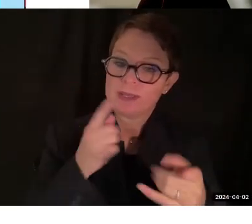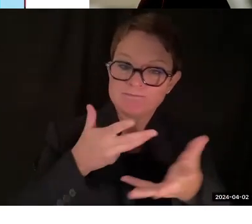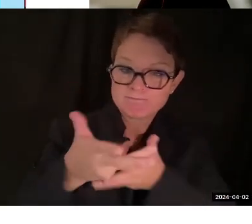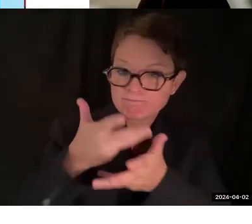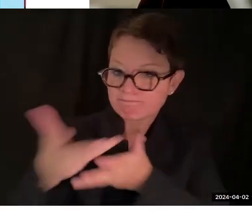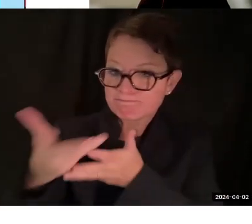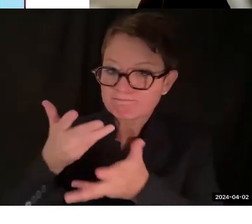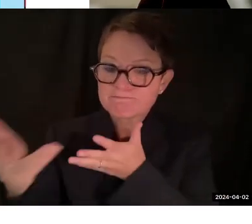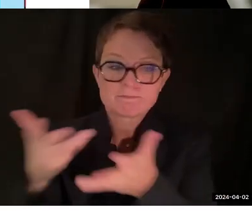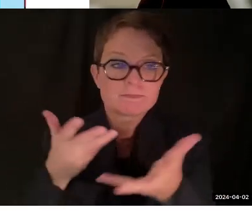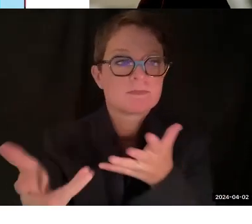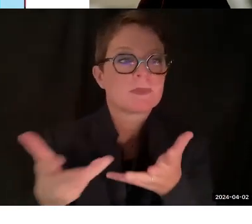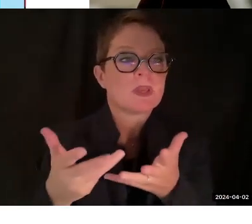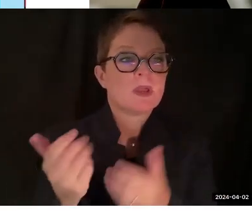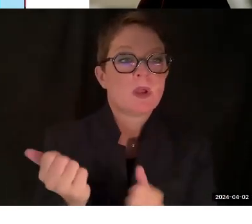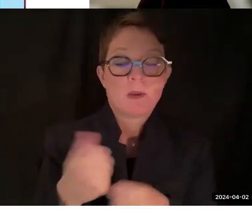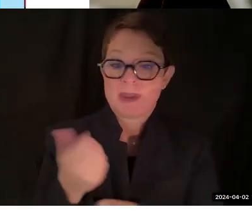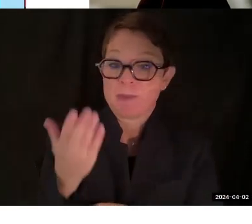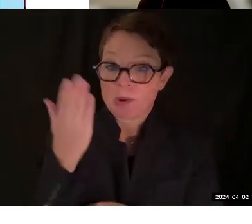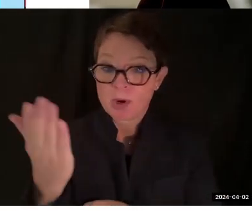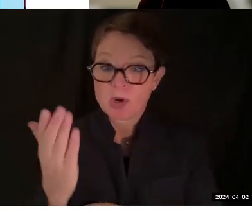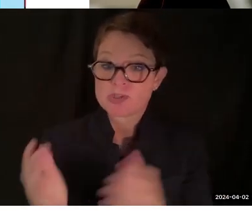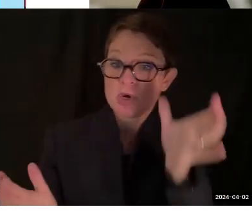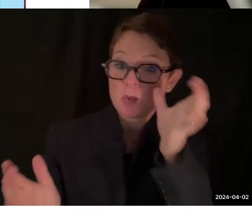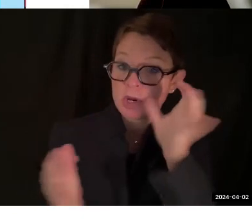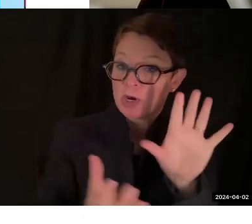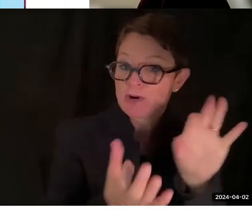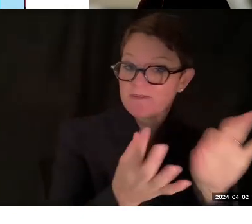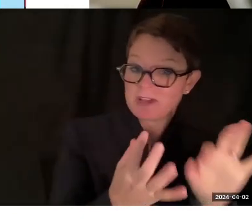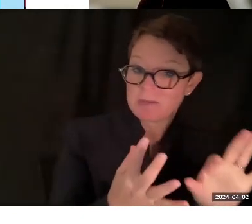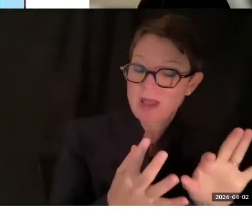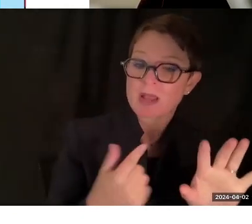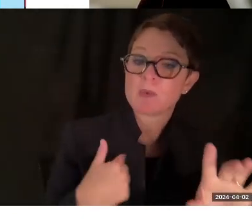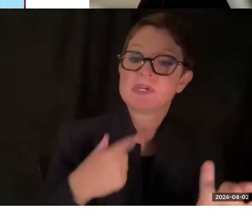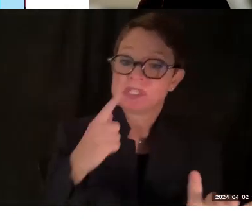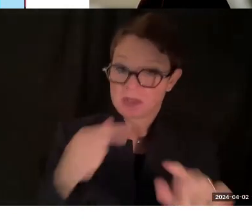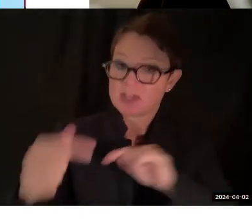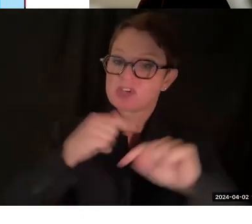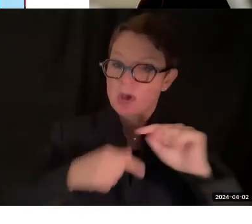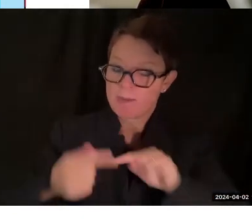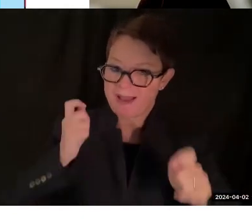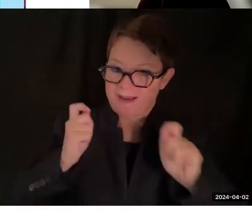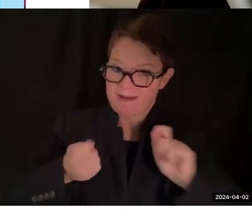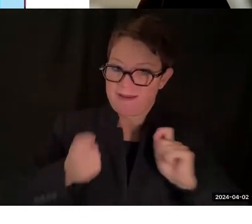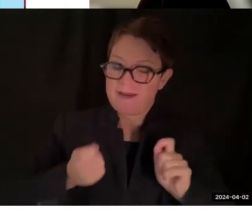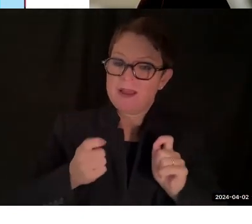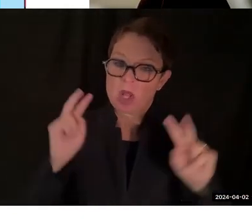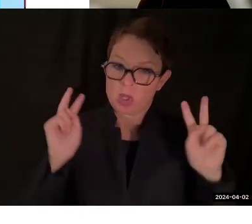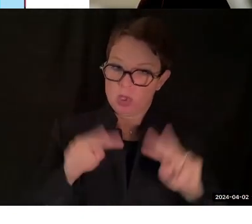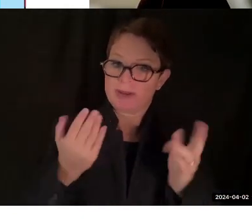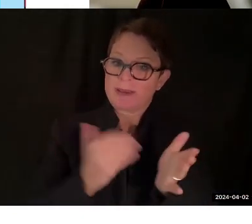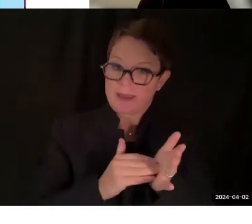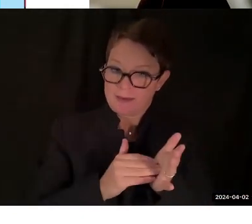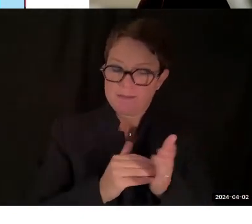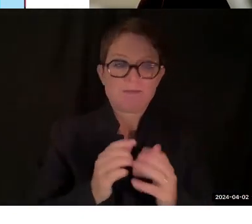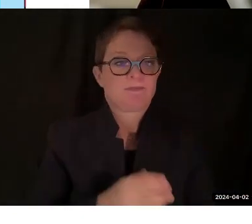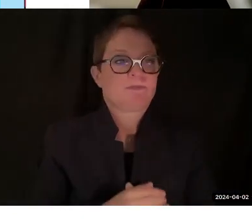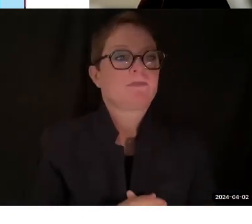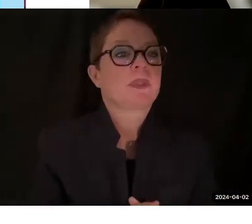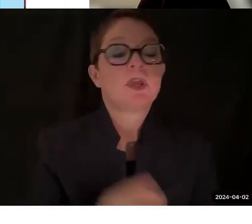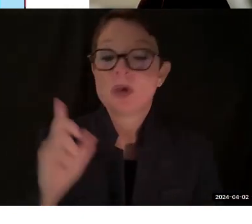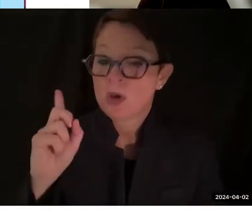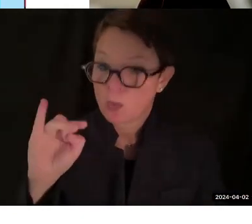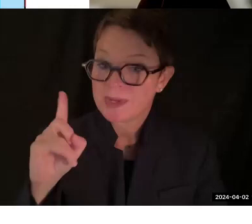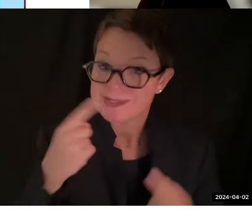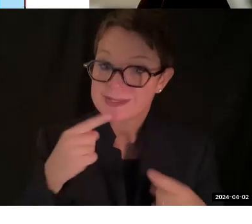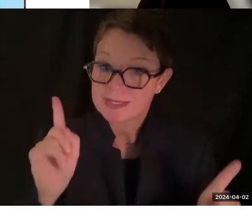because we made a proposal, we heard a lot of feedback, and we said, well, let's go back and take another look at it. And so we